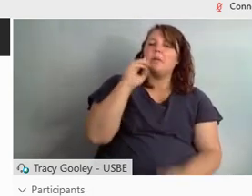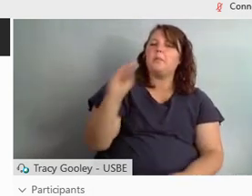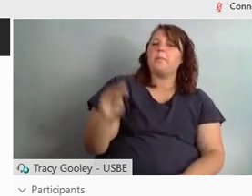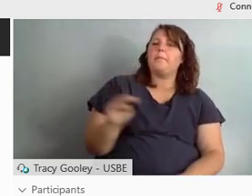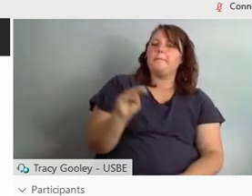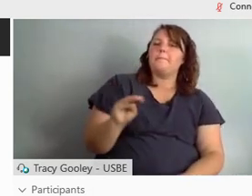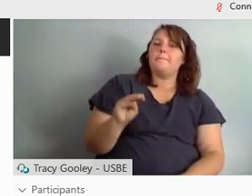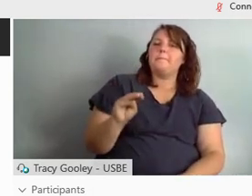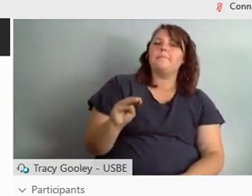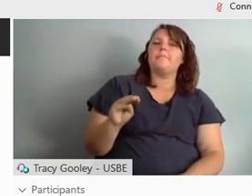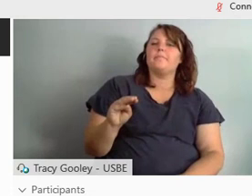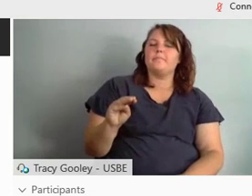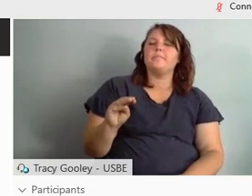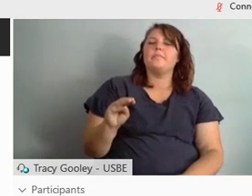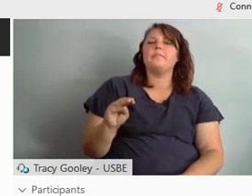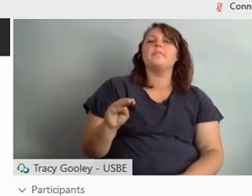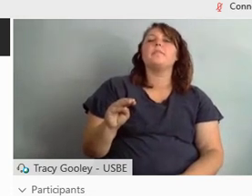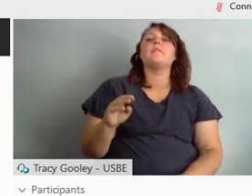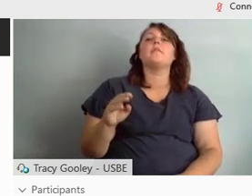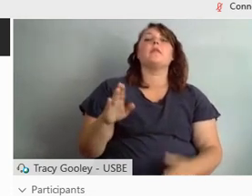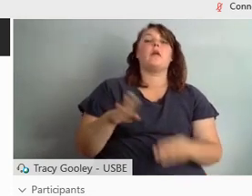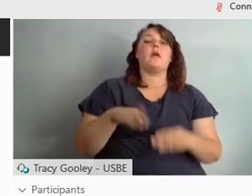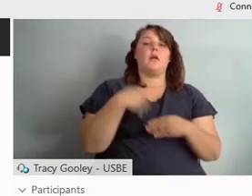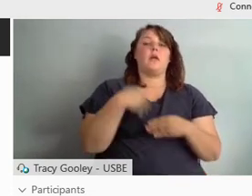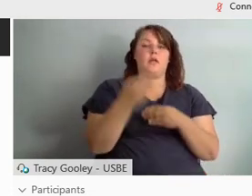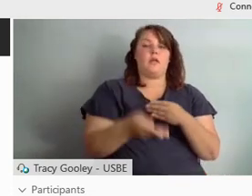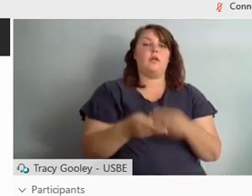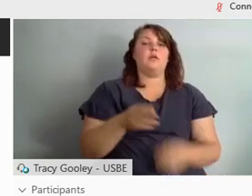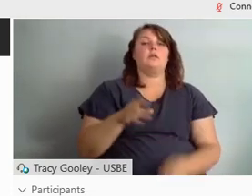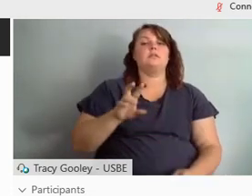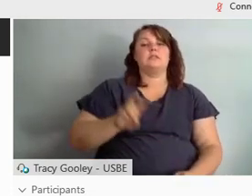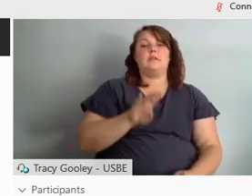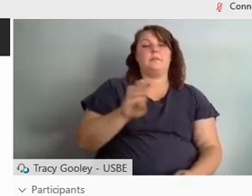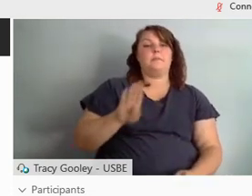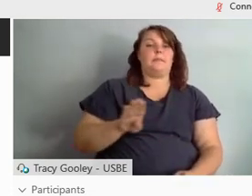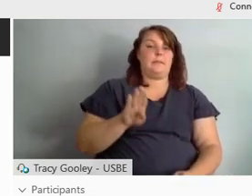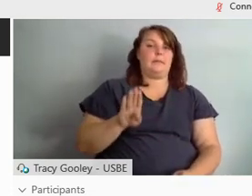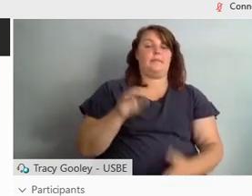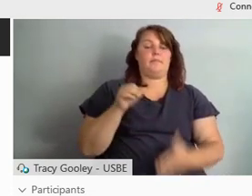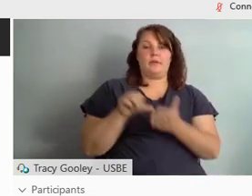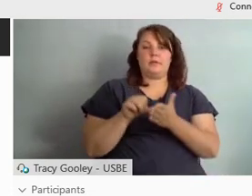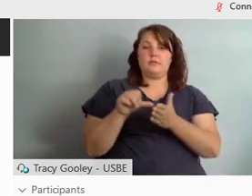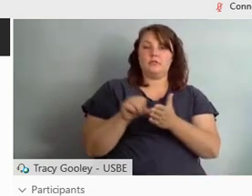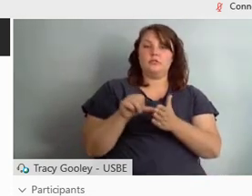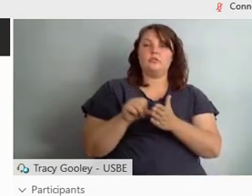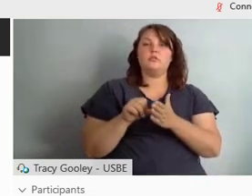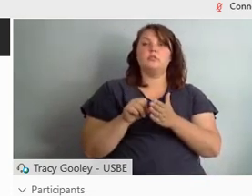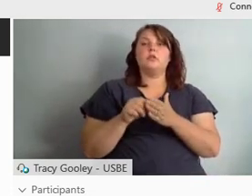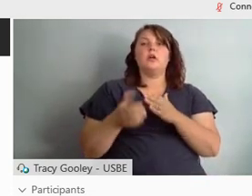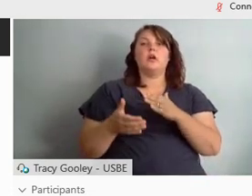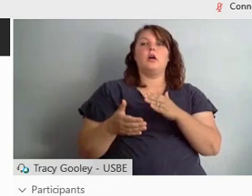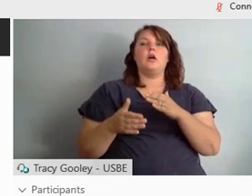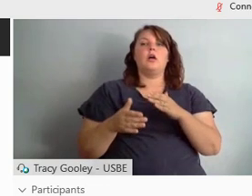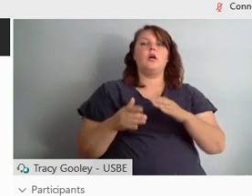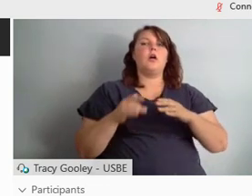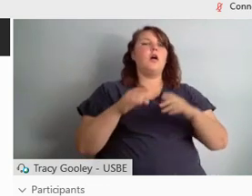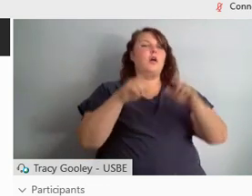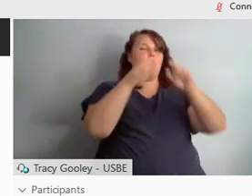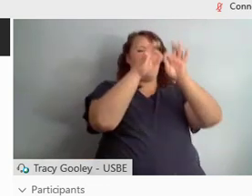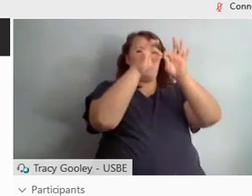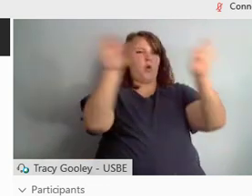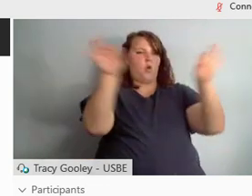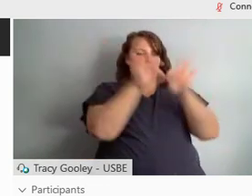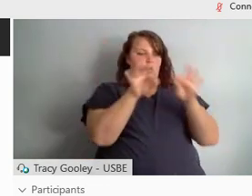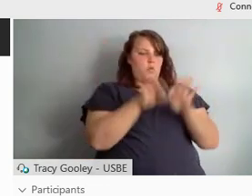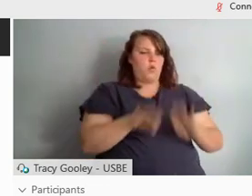Then you would turn to page 7B and cover all but the first